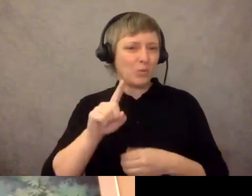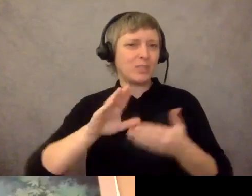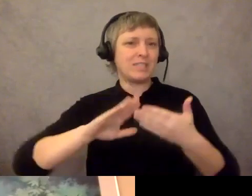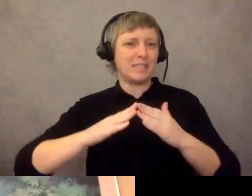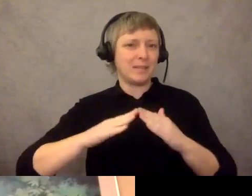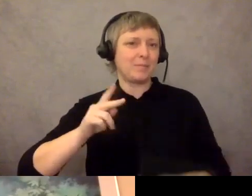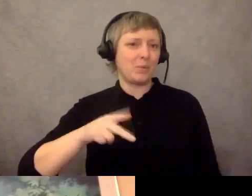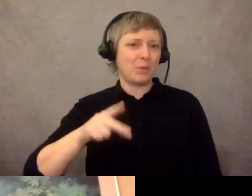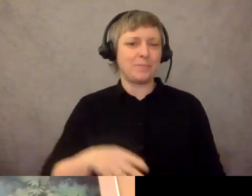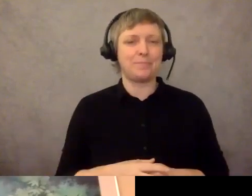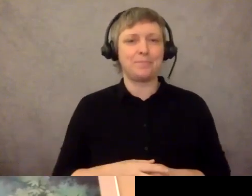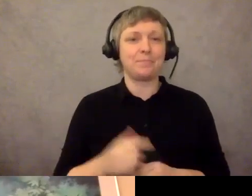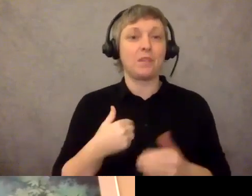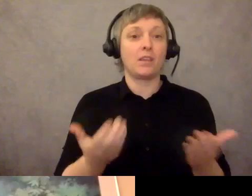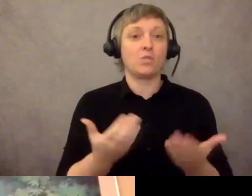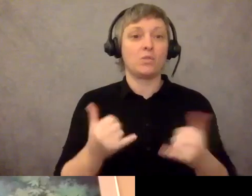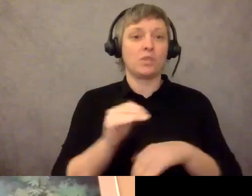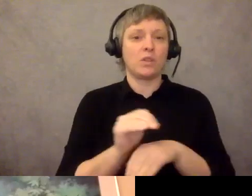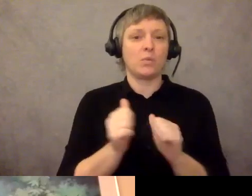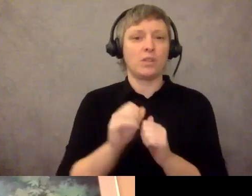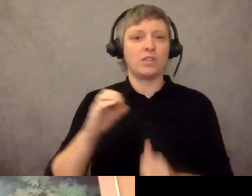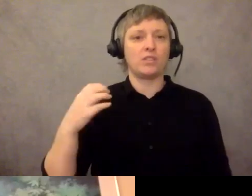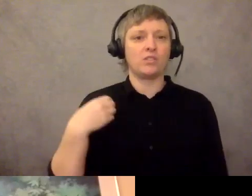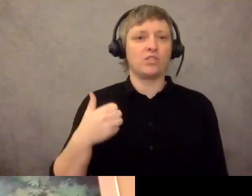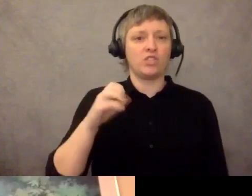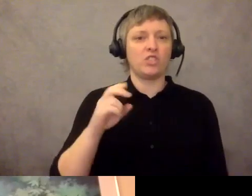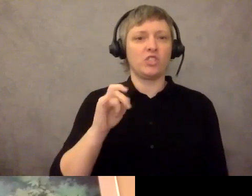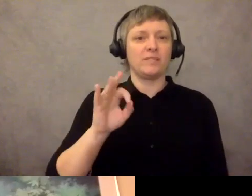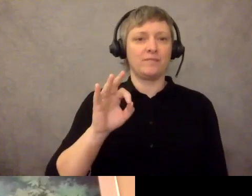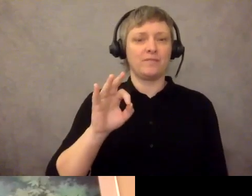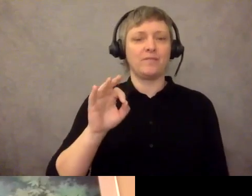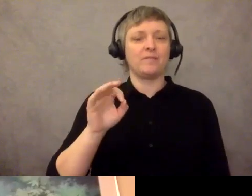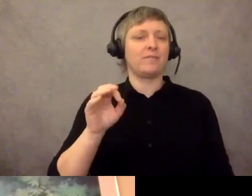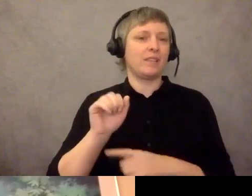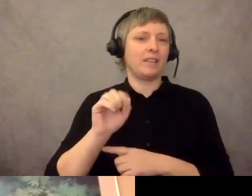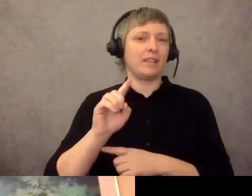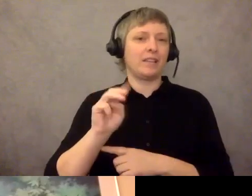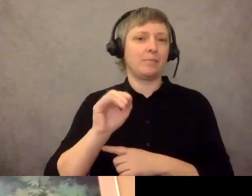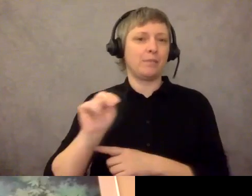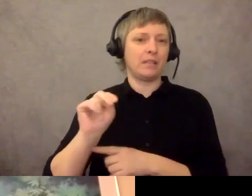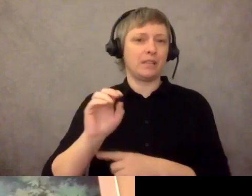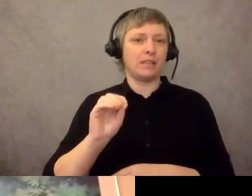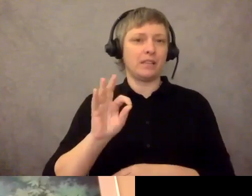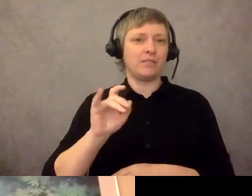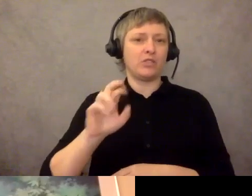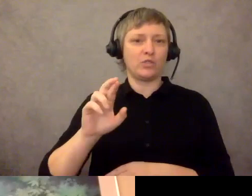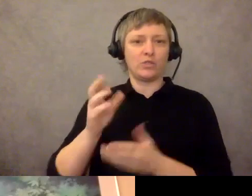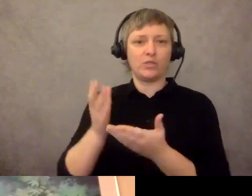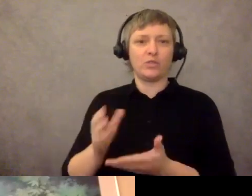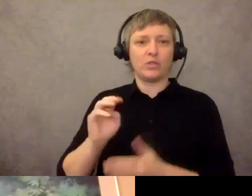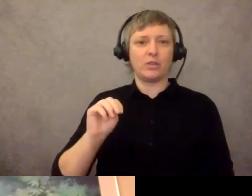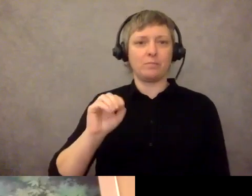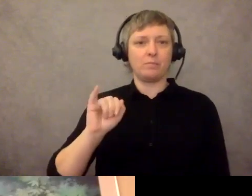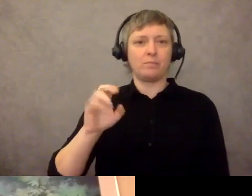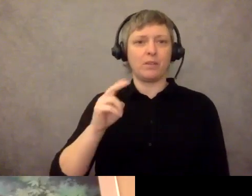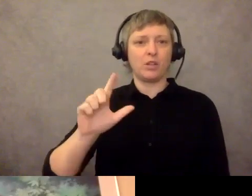tonight with our Chief Administrative Officer, Michael Jordan, and he's going to share a few remarks in a few moments. I know